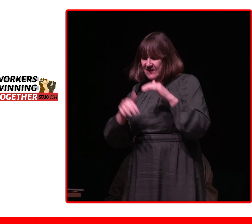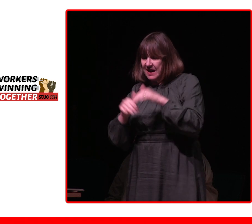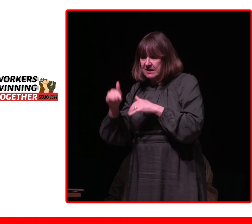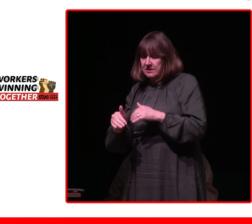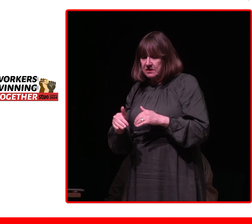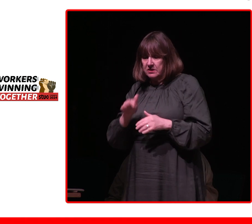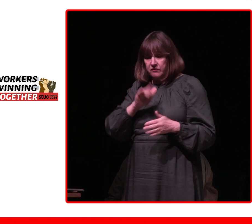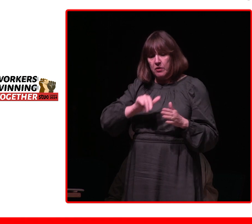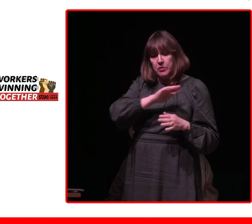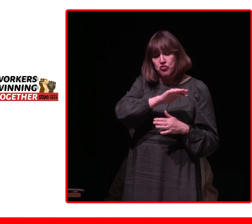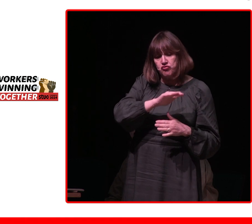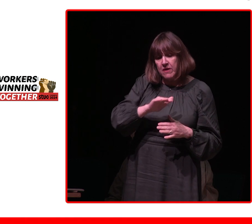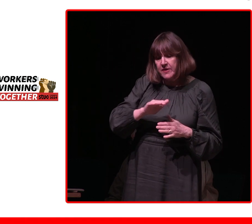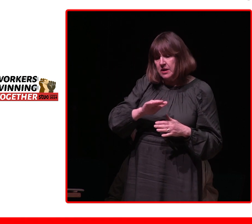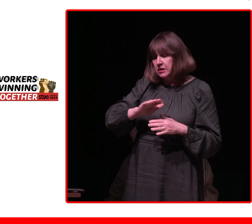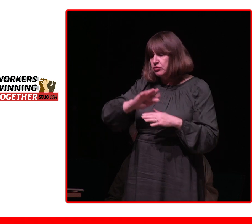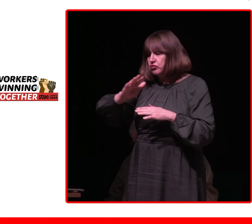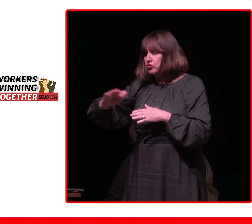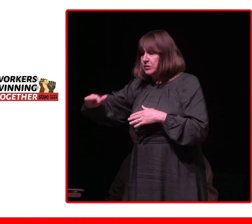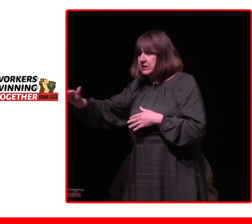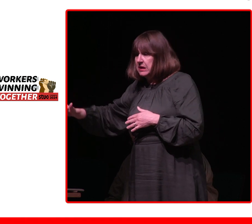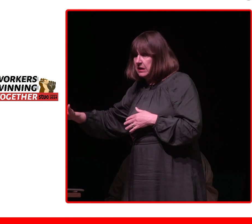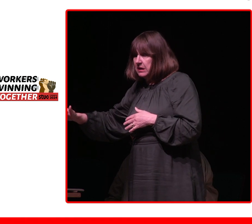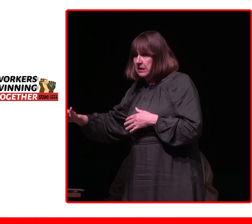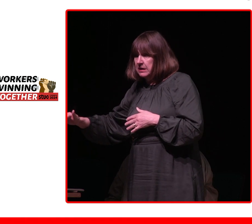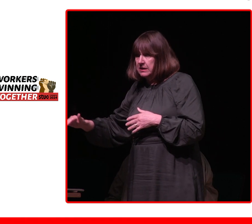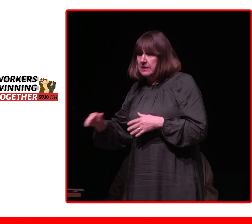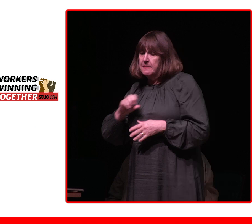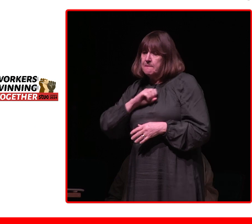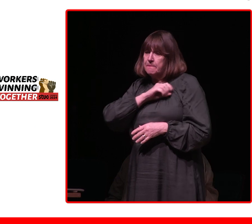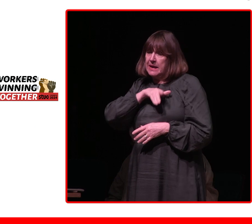the sea, Palestine will be free.